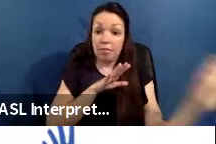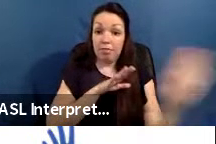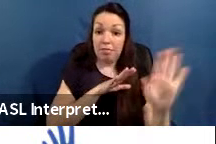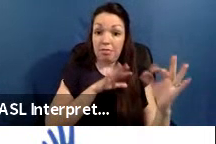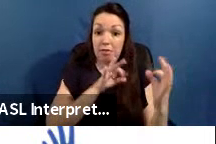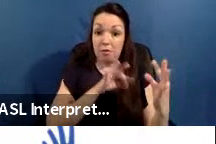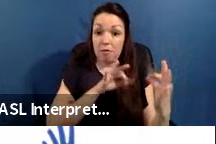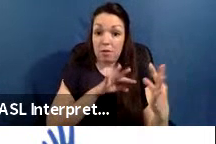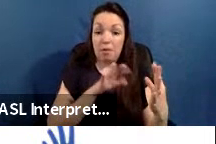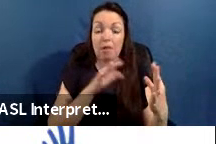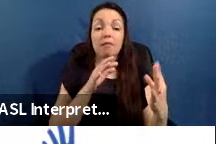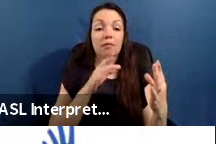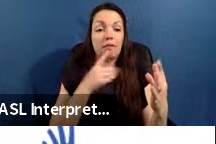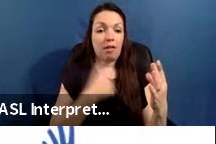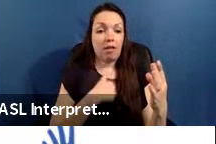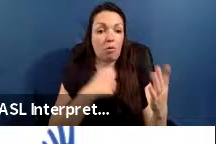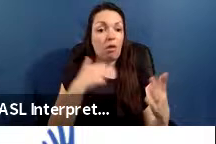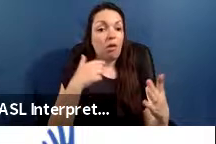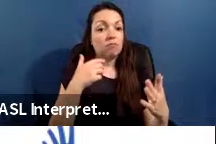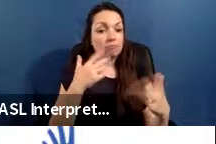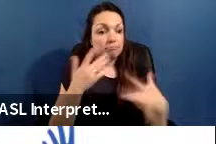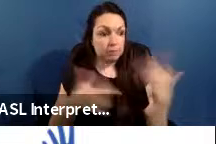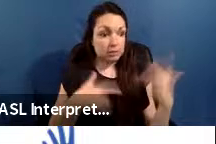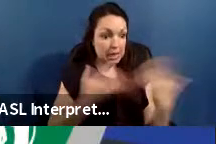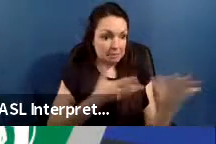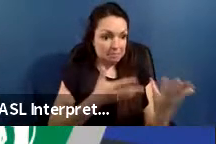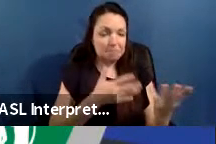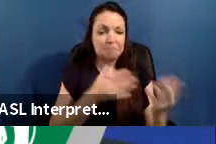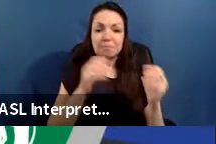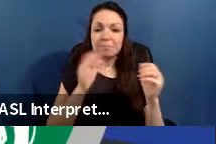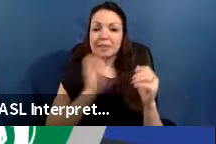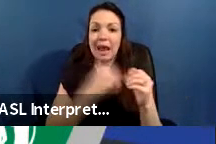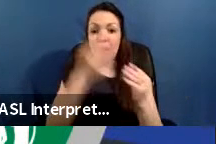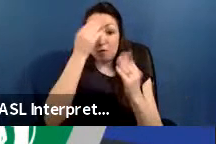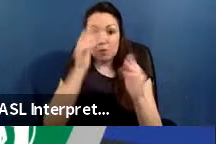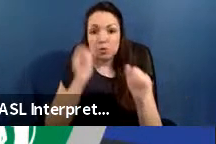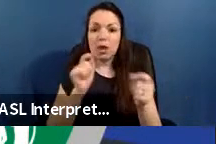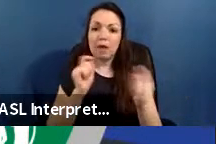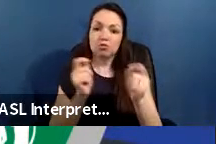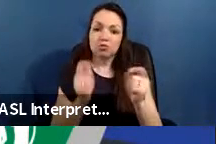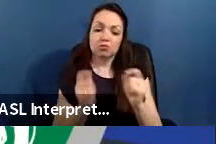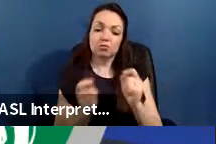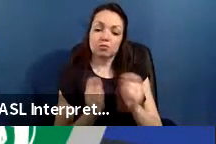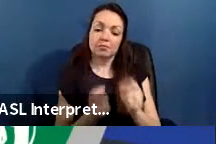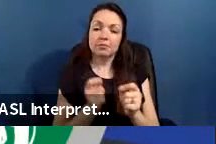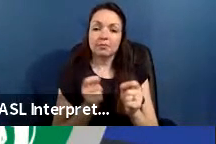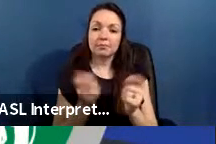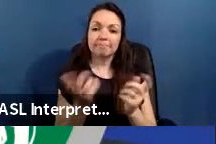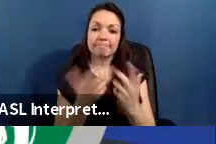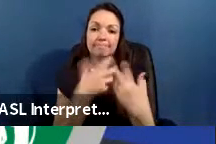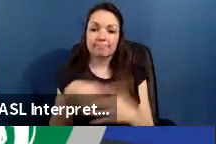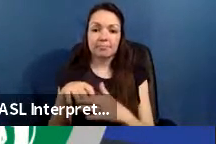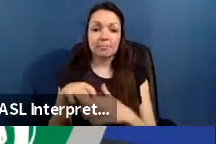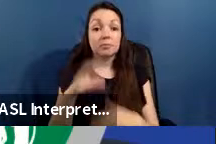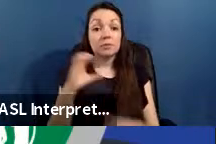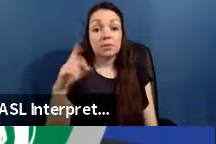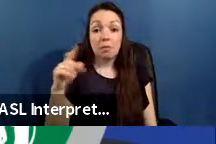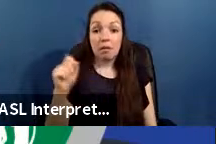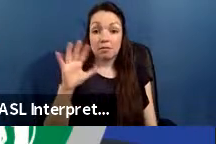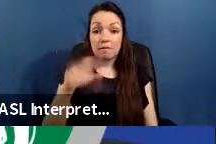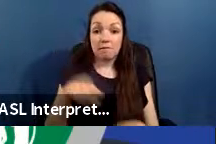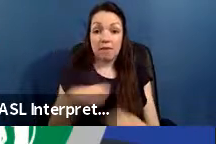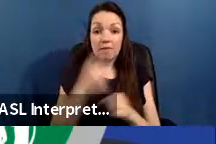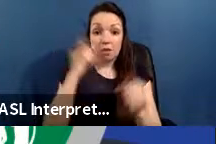we continue to tweak the information as we go along. So thank you to all of those groups and folks. In the CPS 5-year vision, we made a commitment